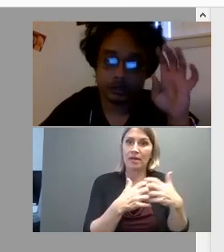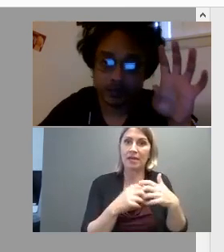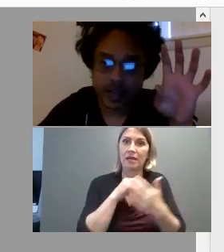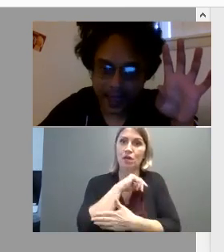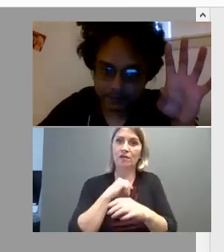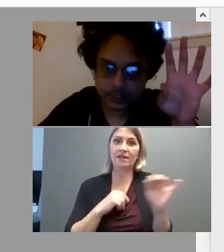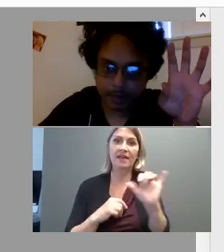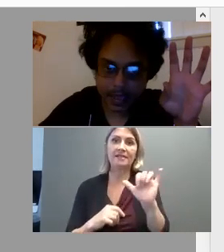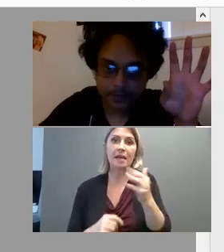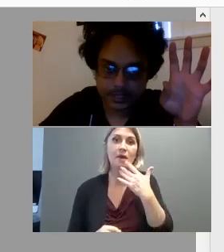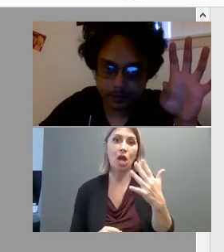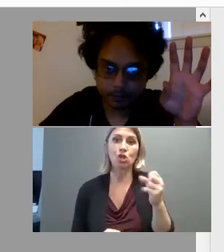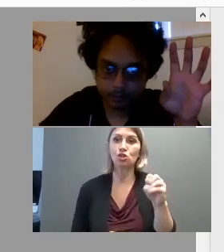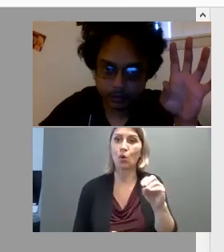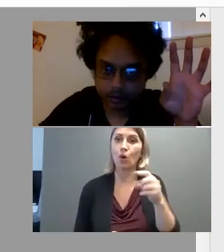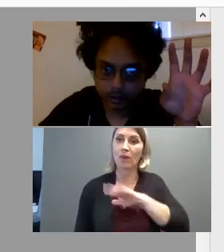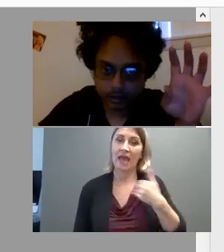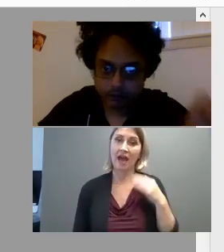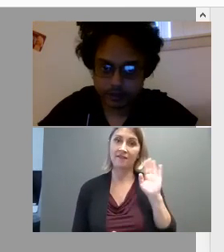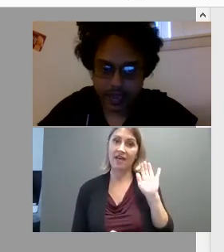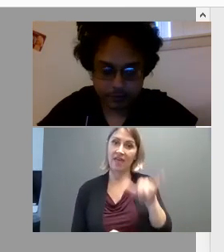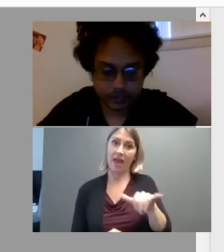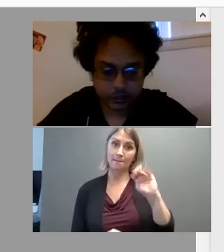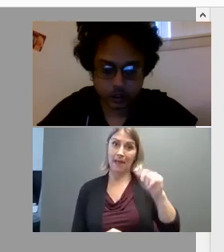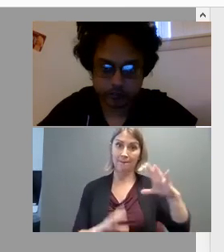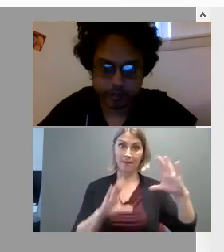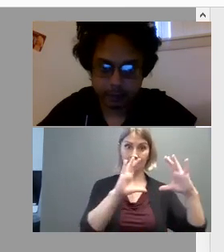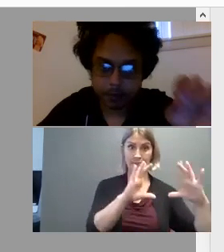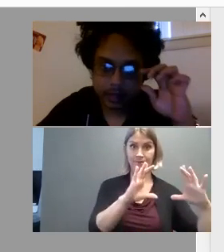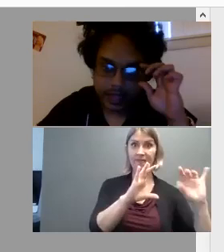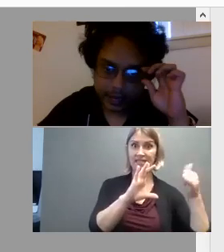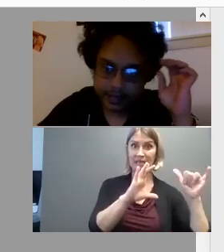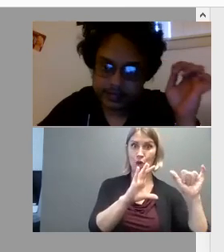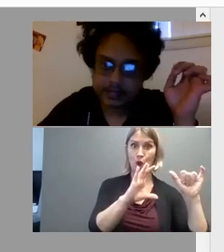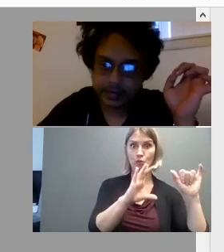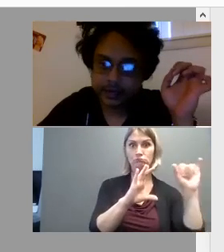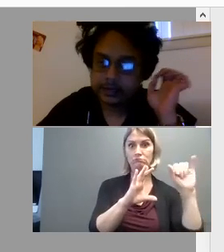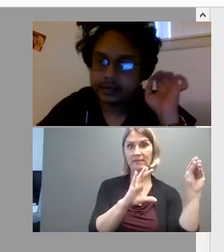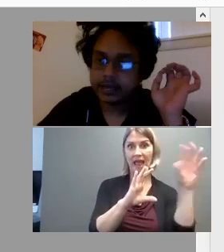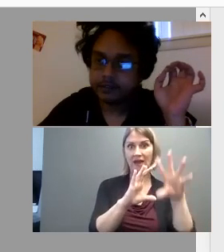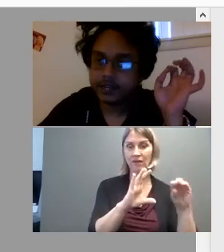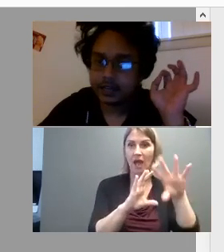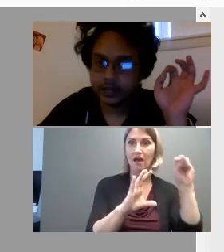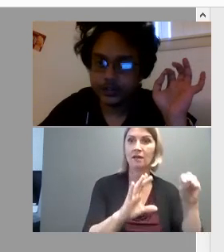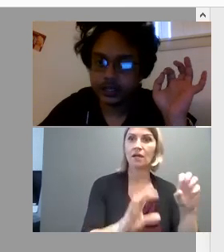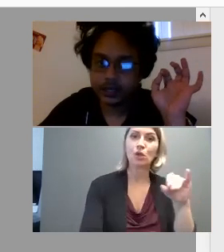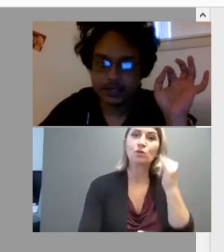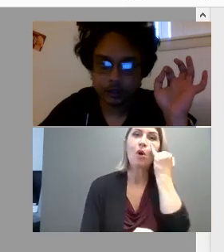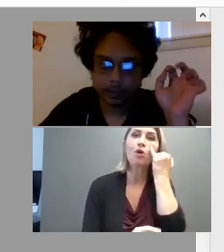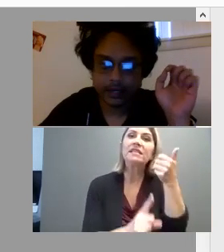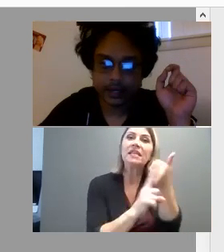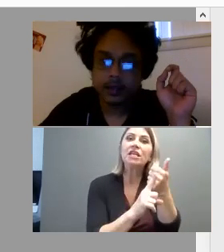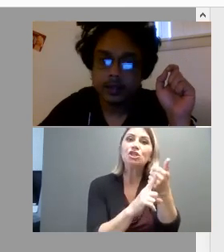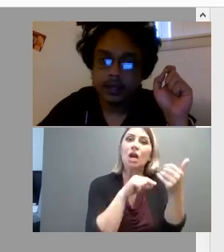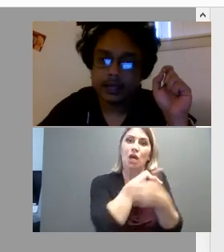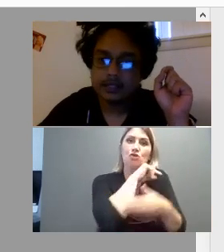So we have this map, say, we have this sort of map, and let's say that every country in